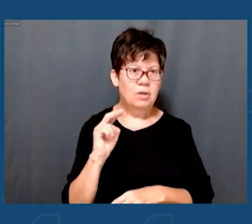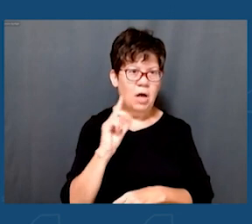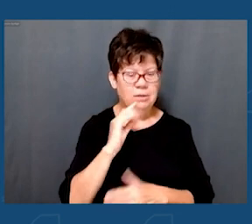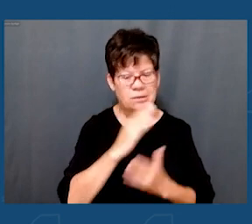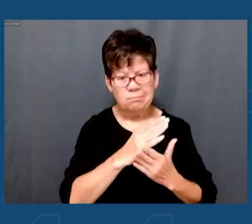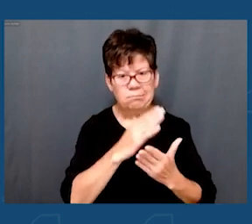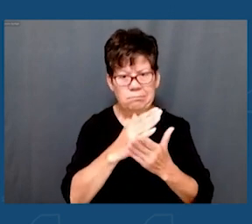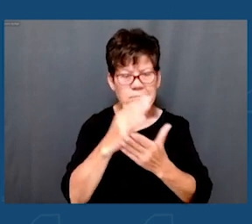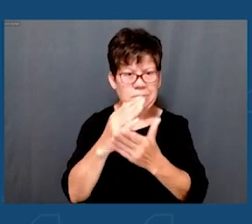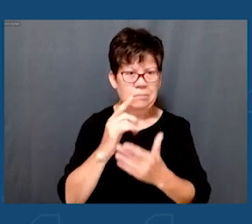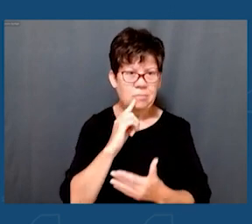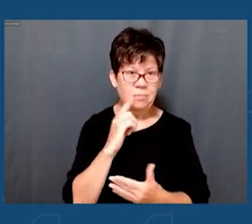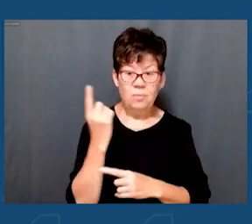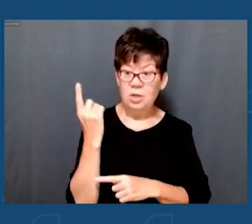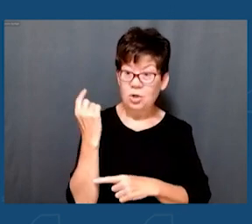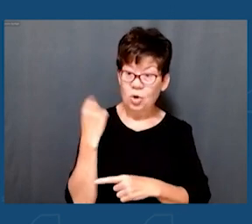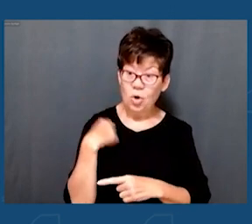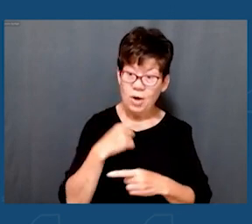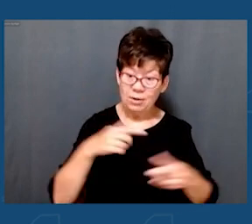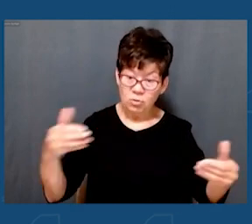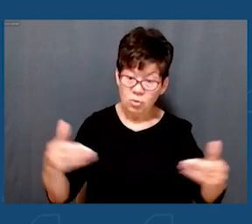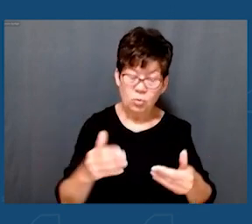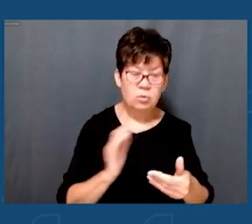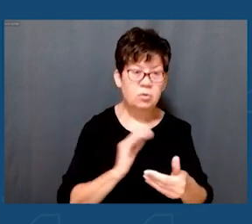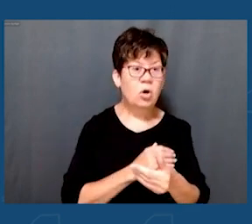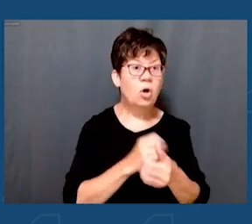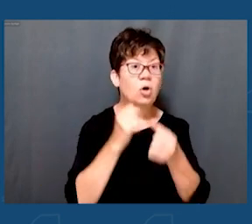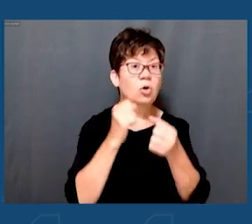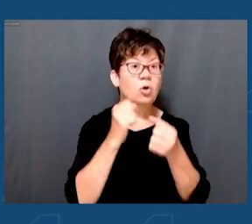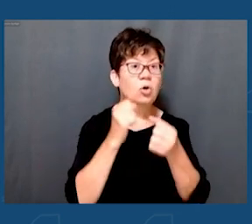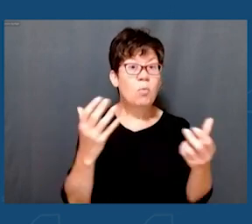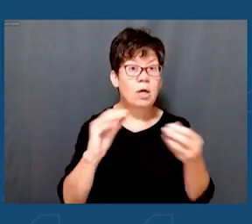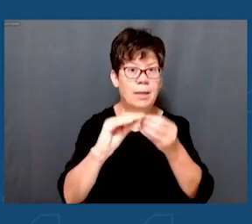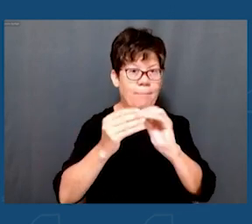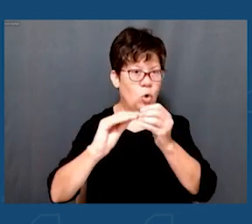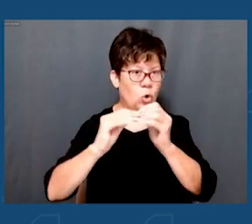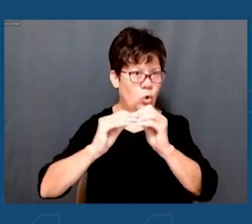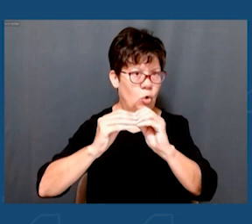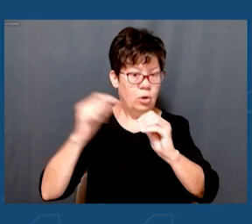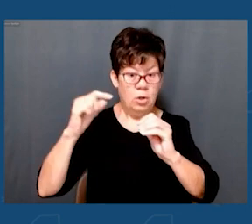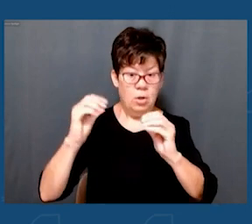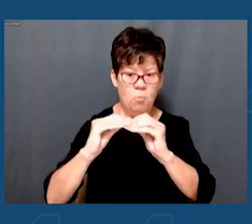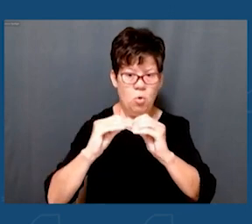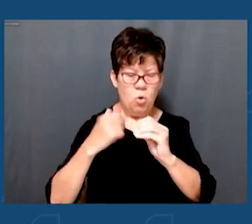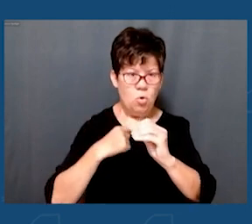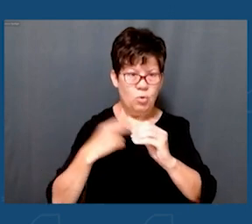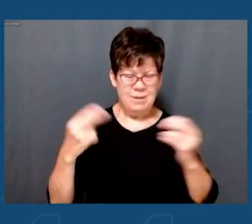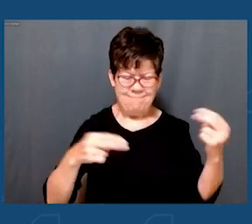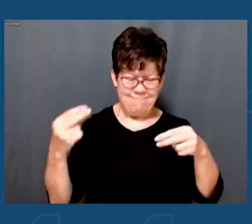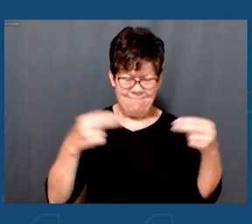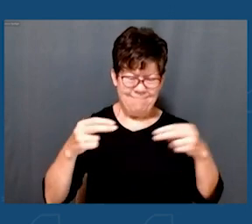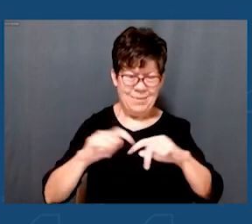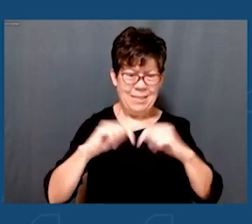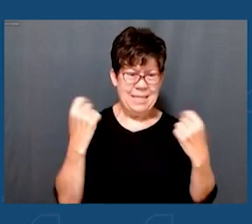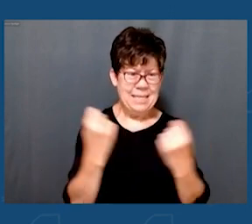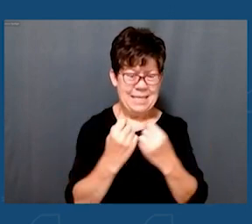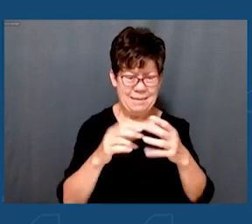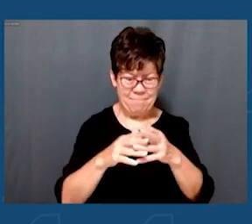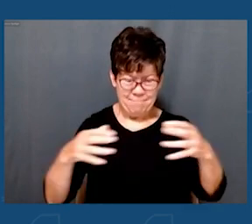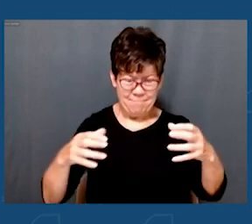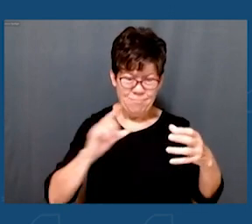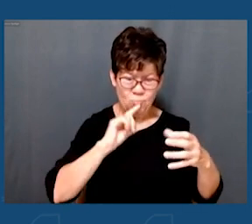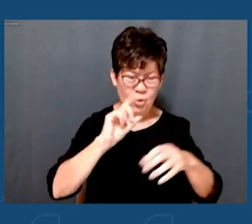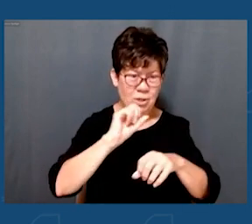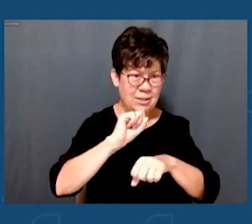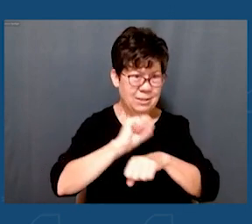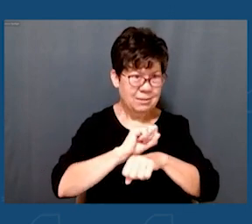ago when I introduced it, I said, our strength is in numbers. The more we build together a team of people working together in real time, the stronger